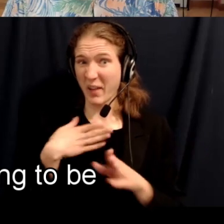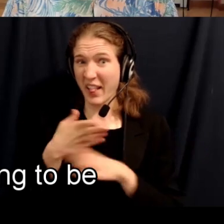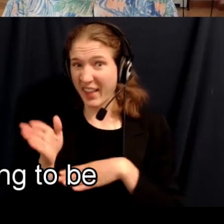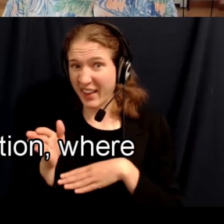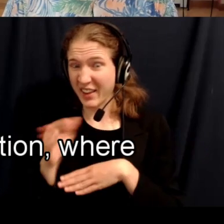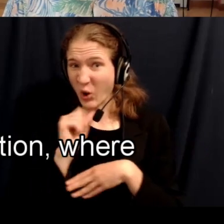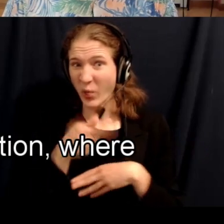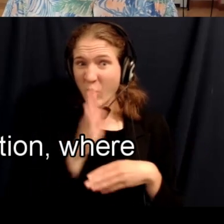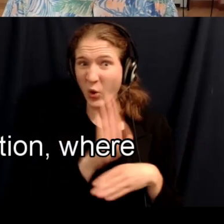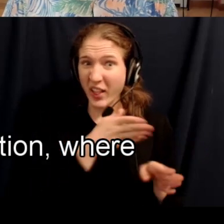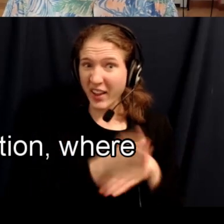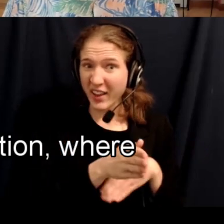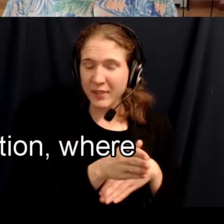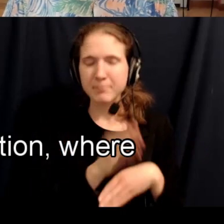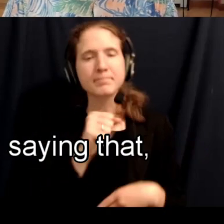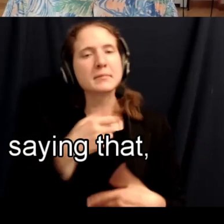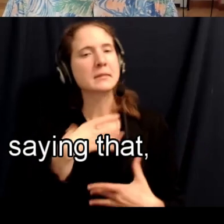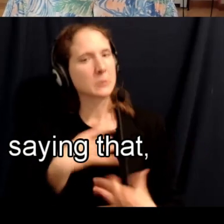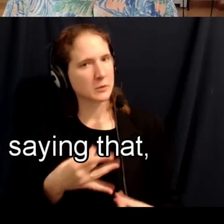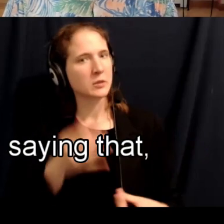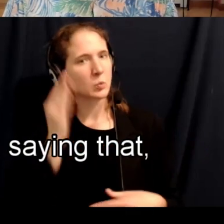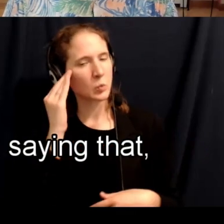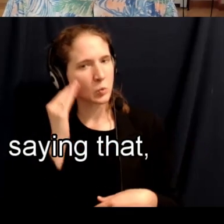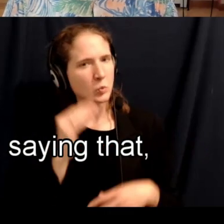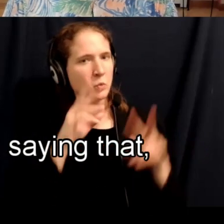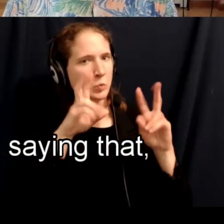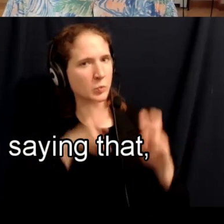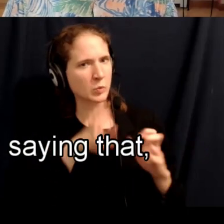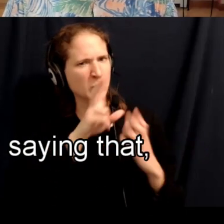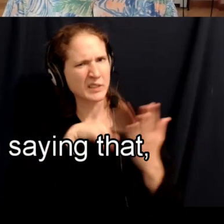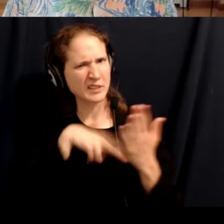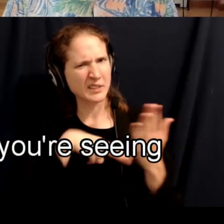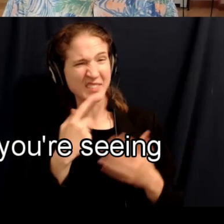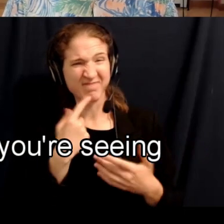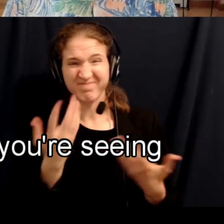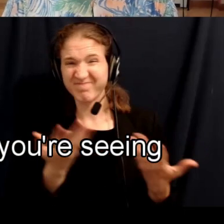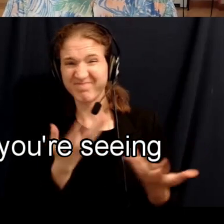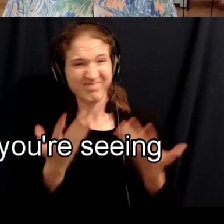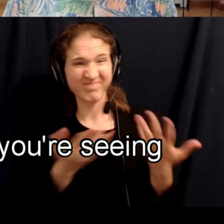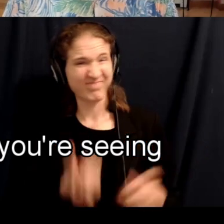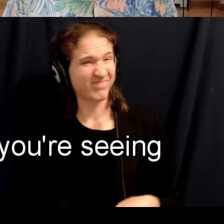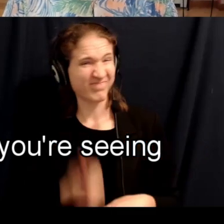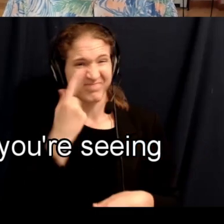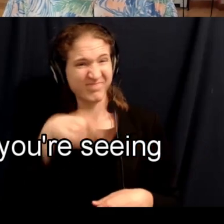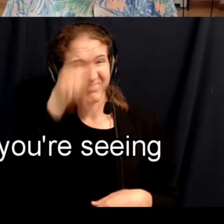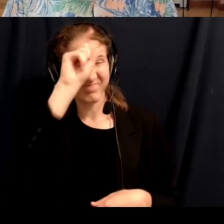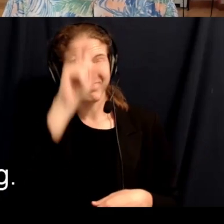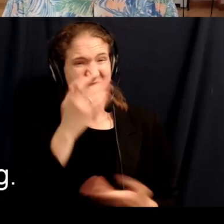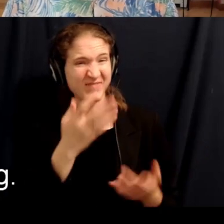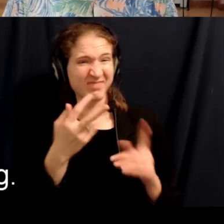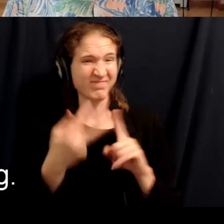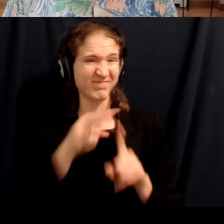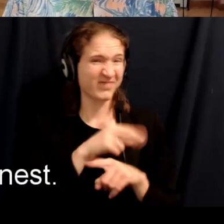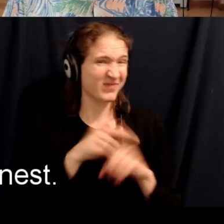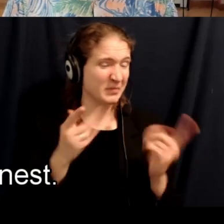really interesting to be able to be put in that position where now you're reading this thing and then saying that, I'm just not seeing this the way, maybe you're seeing it. I